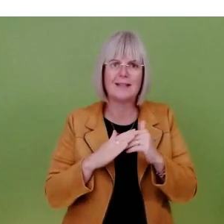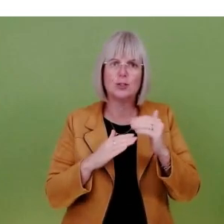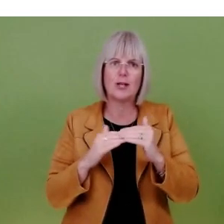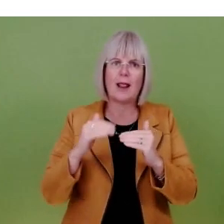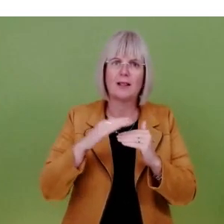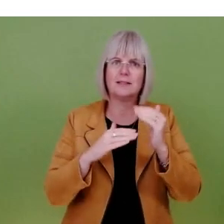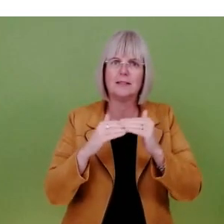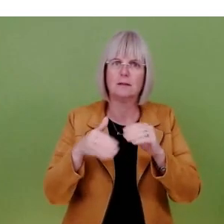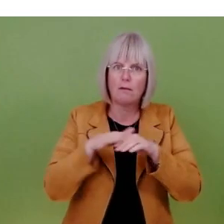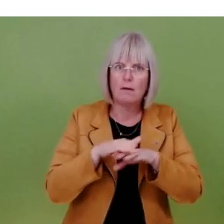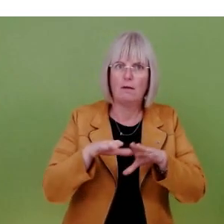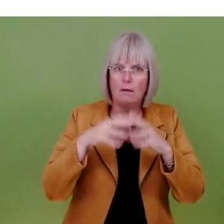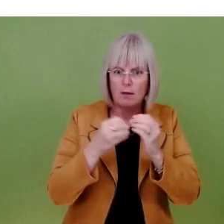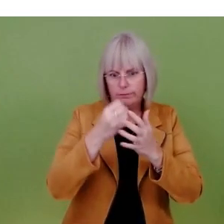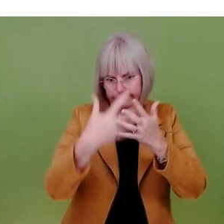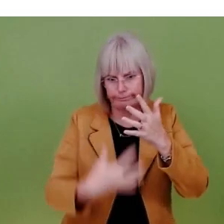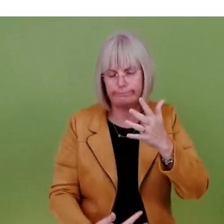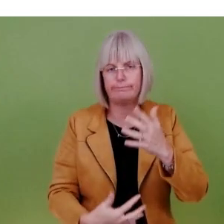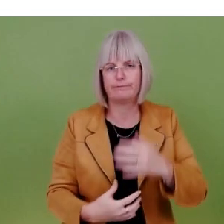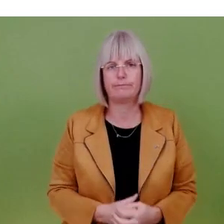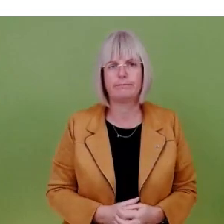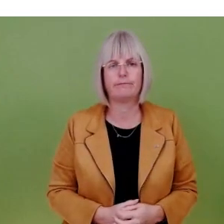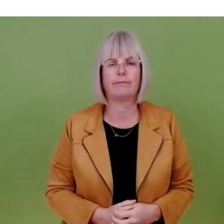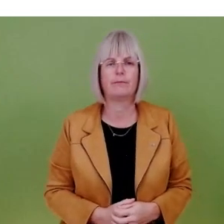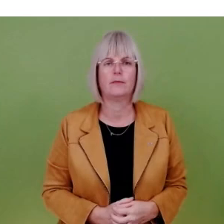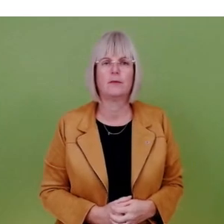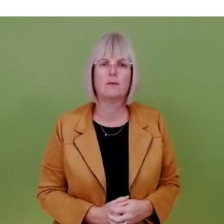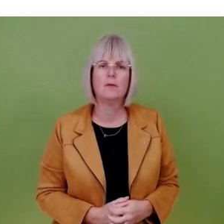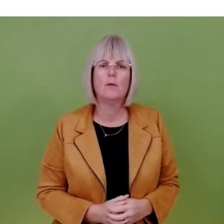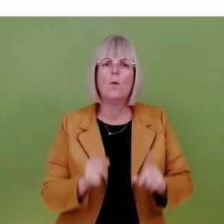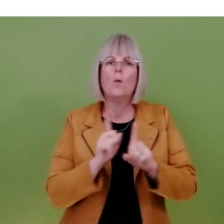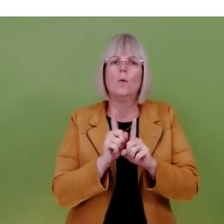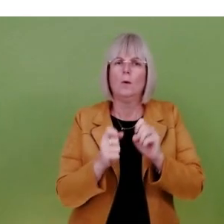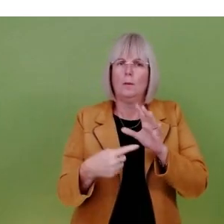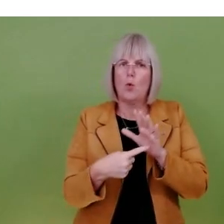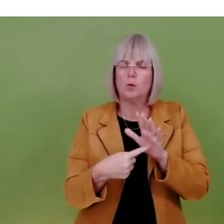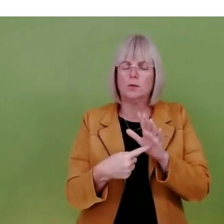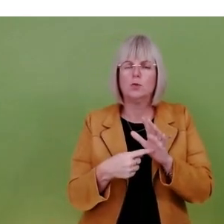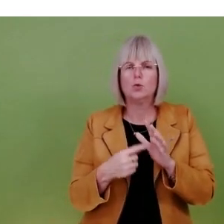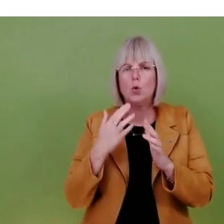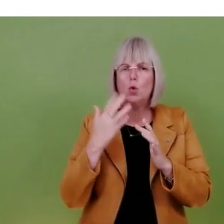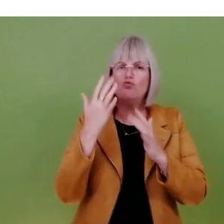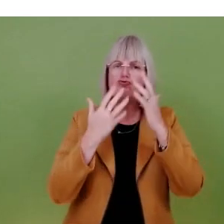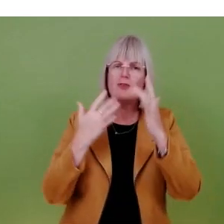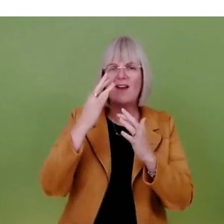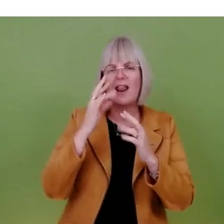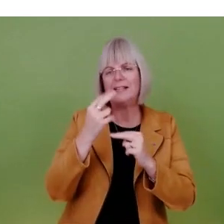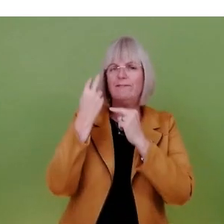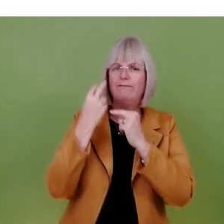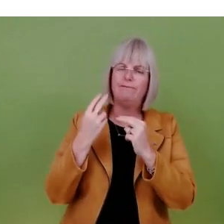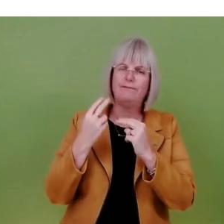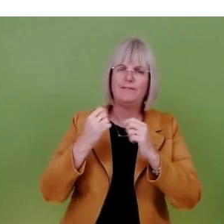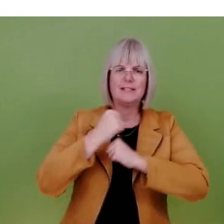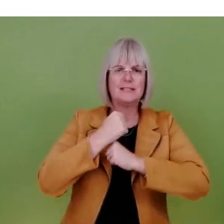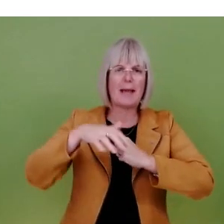really important as well is that reflective spaces ongoing for staff in all of the different modalities and